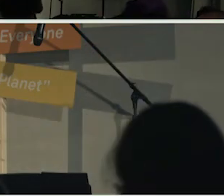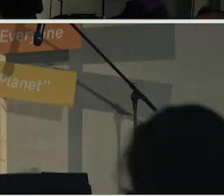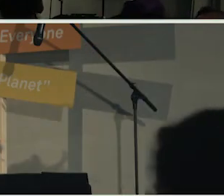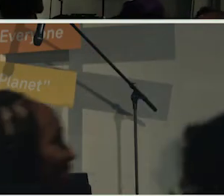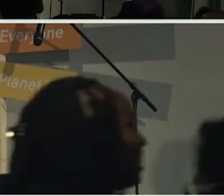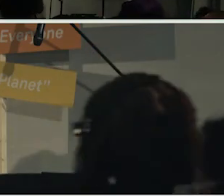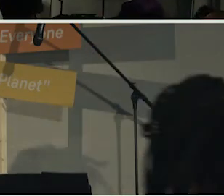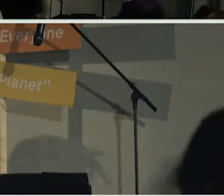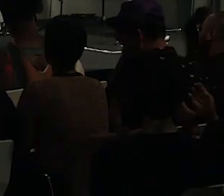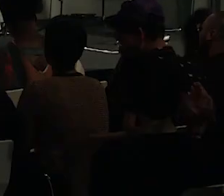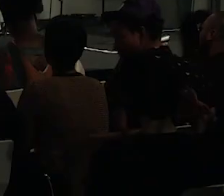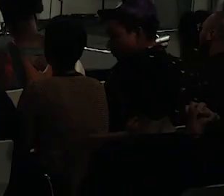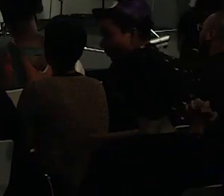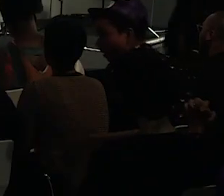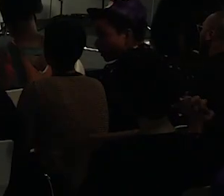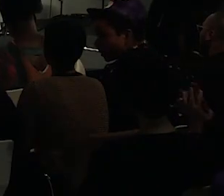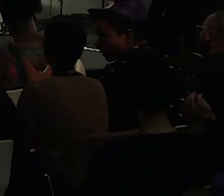Okay. Thank you. Yeah.